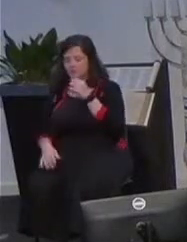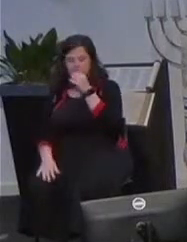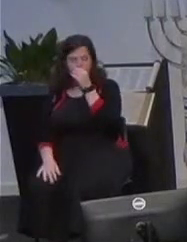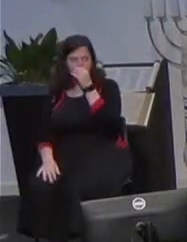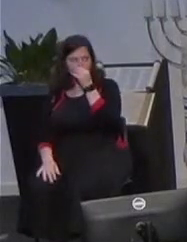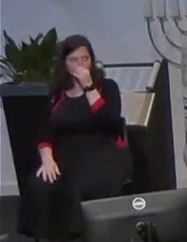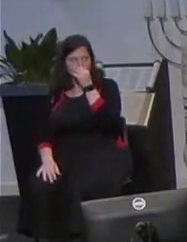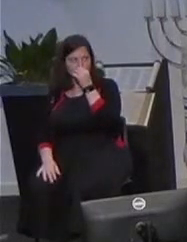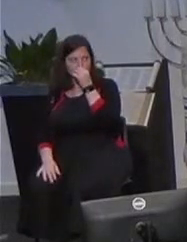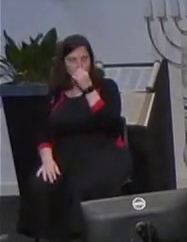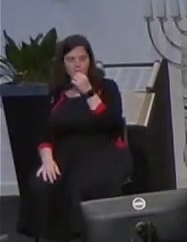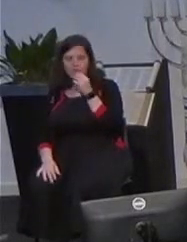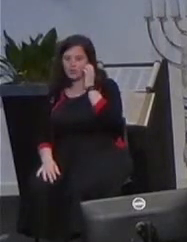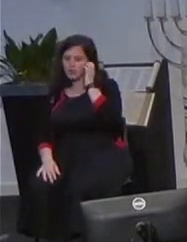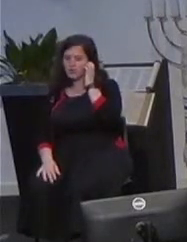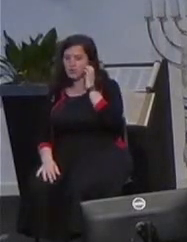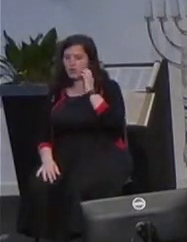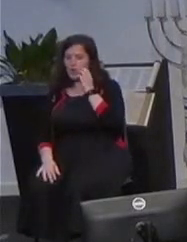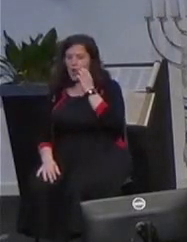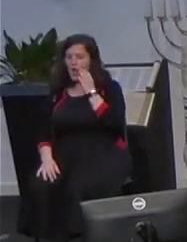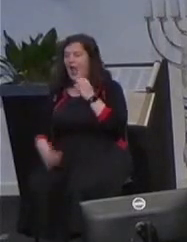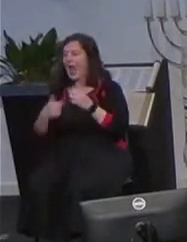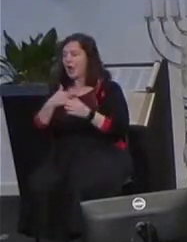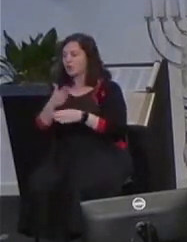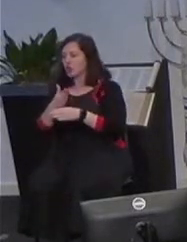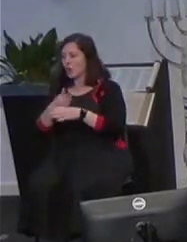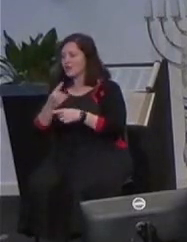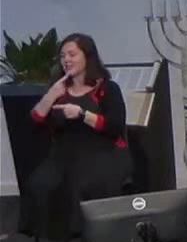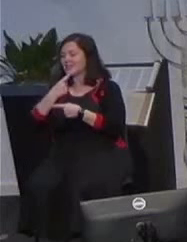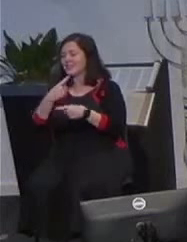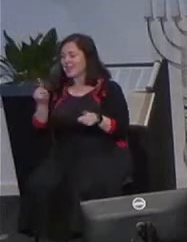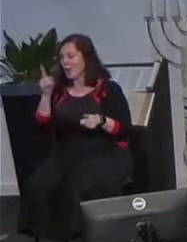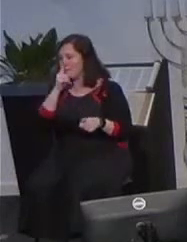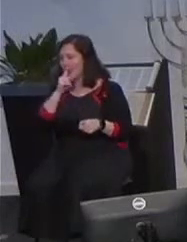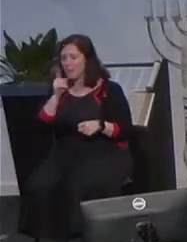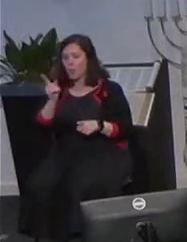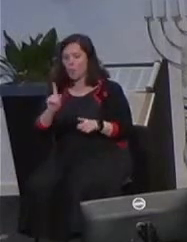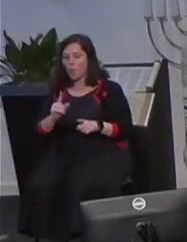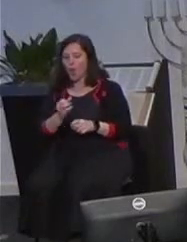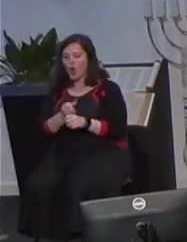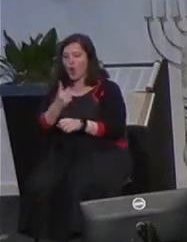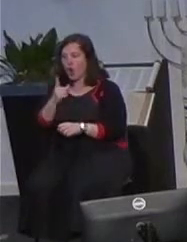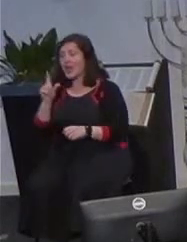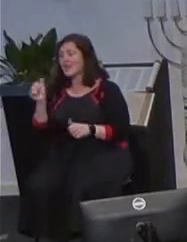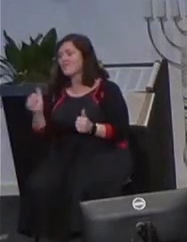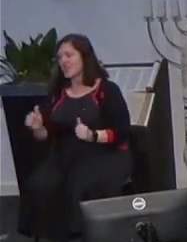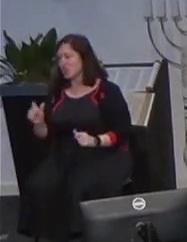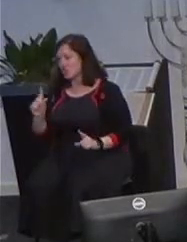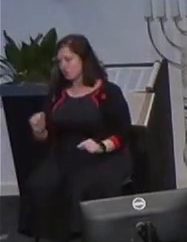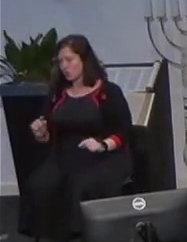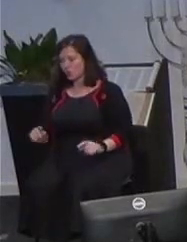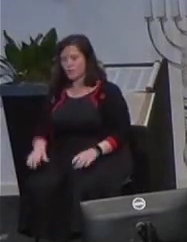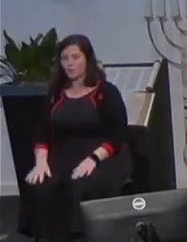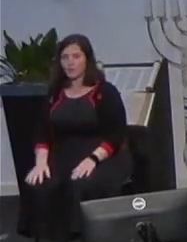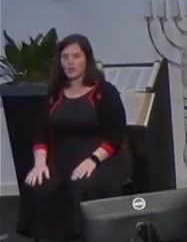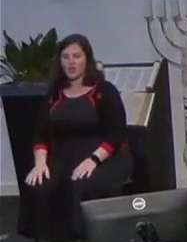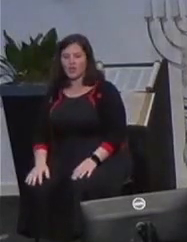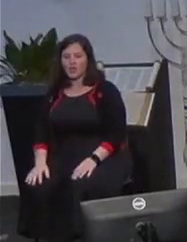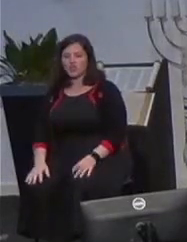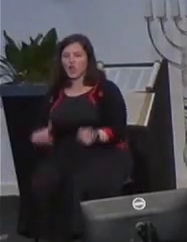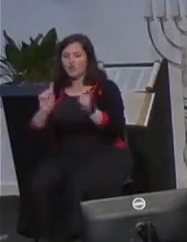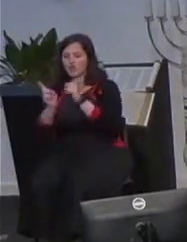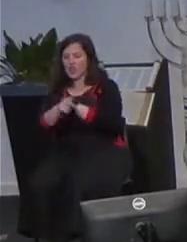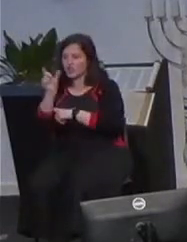which is just declaring what God has done for us. And so I've modified Peter's words to give us a very simple gospel message.